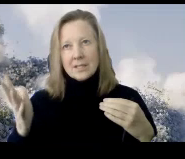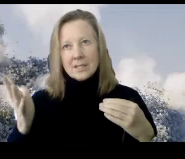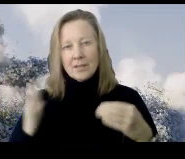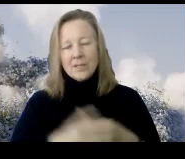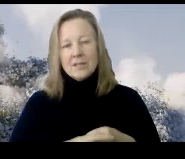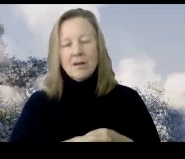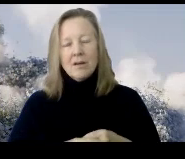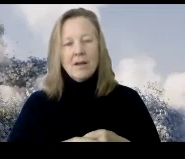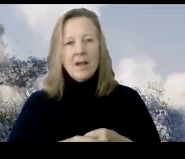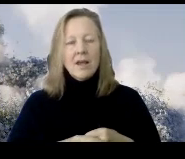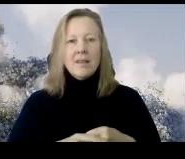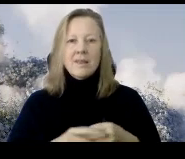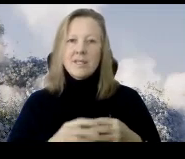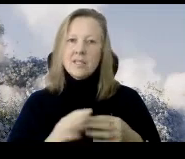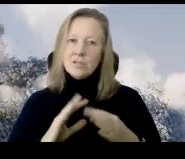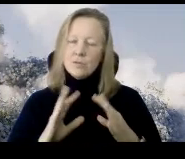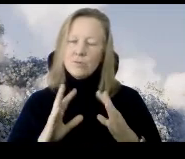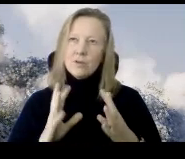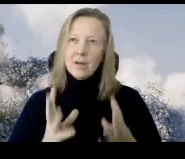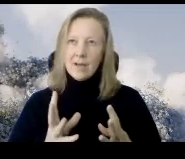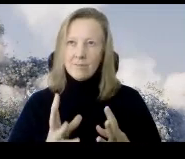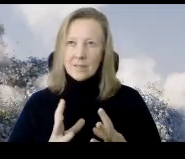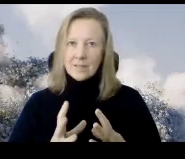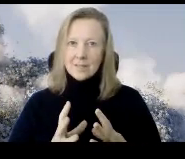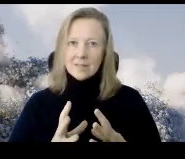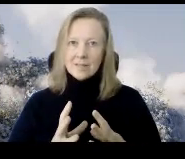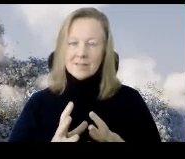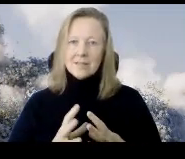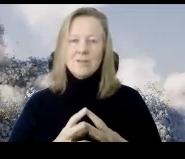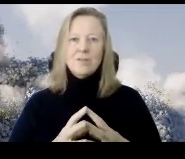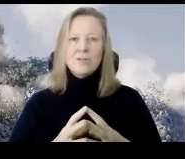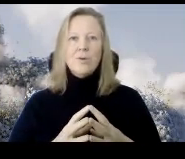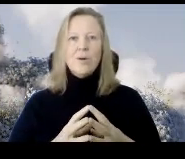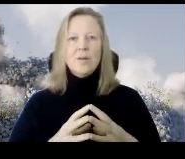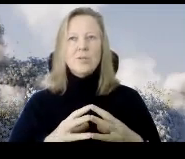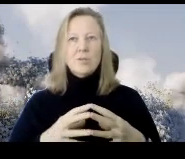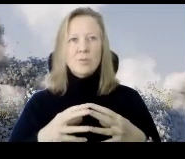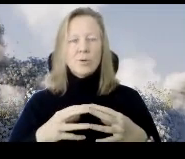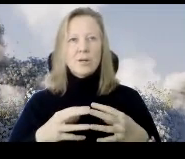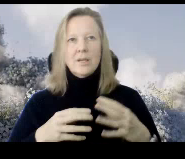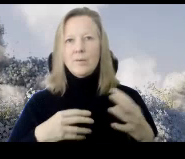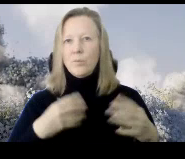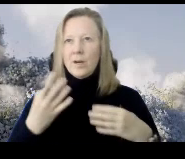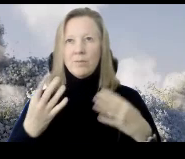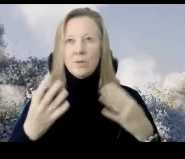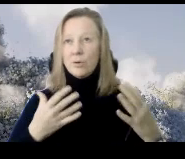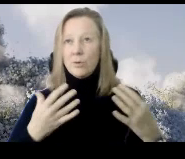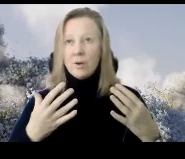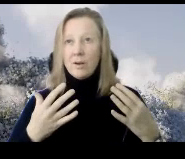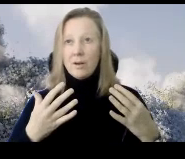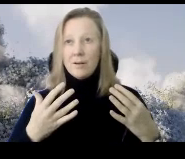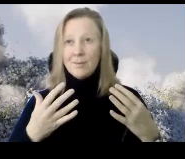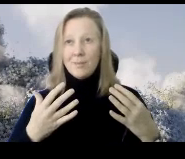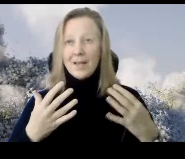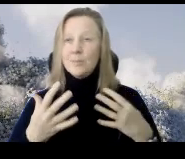up to 16 weeks long. These do not have any classes, so you're able to do the work whenever